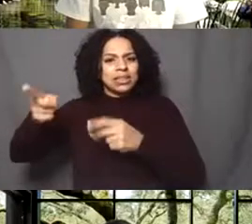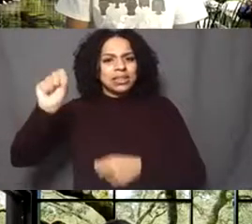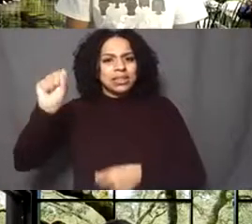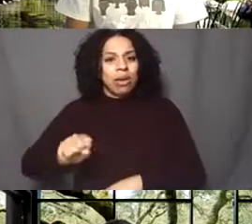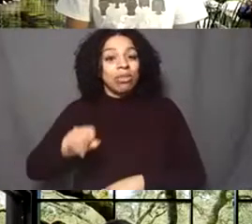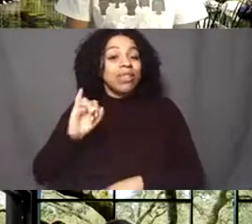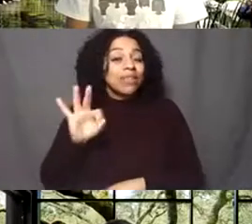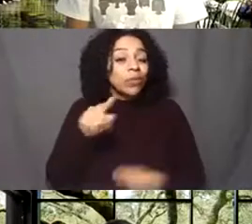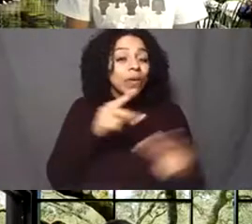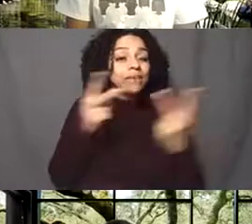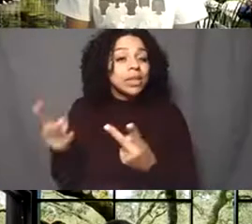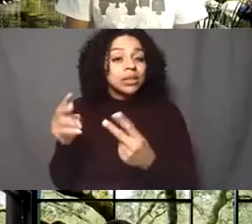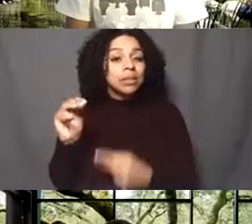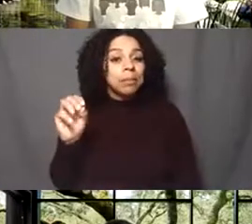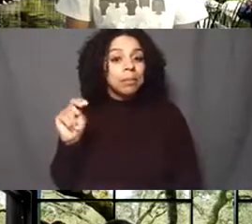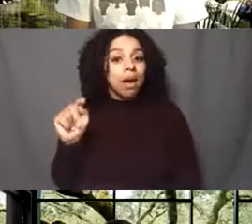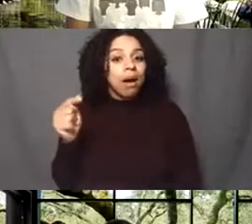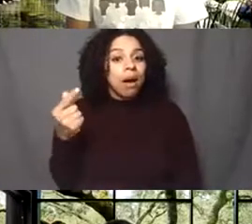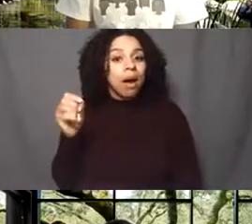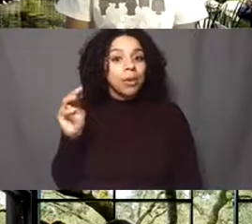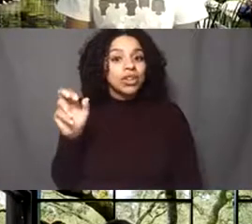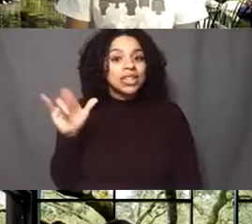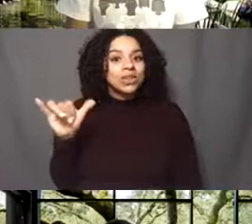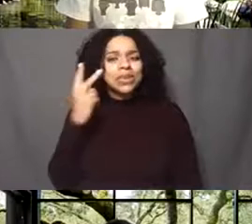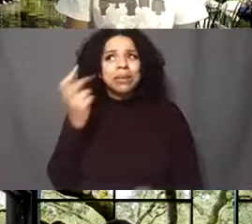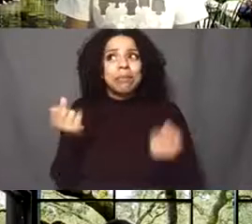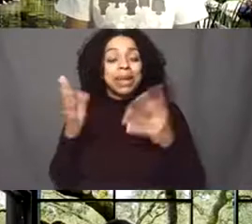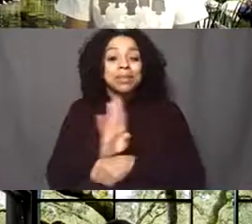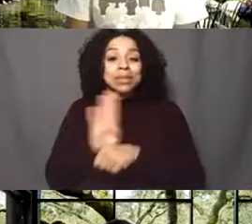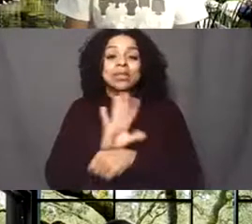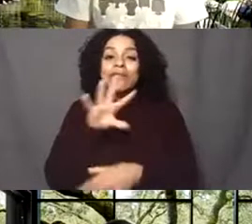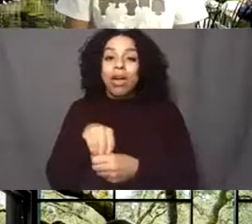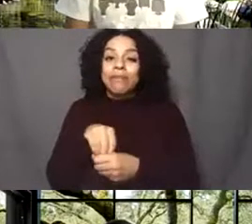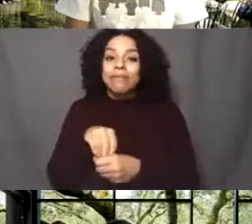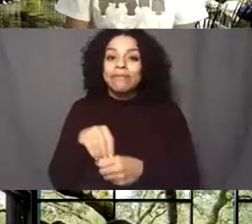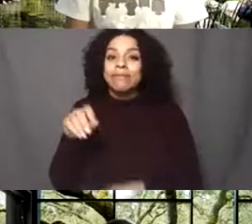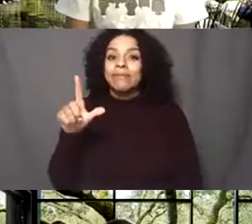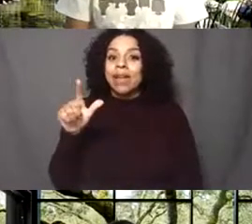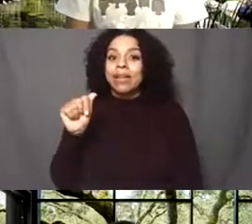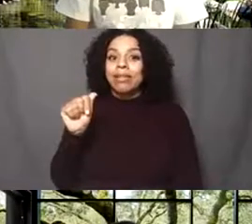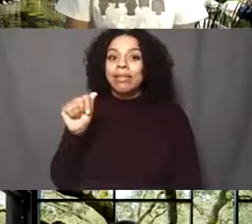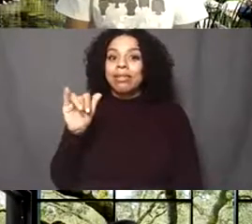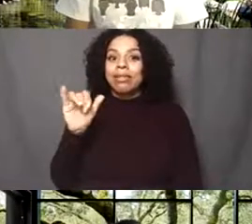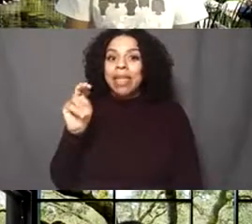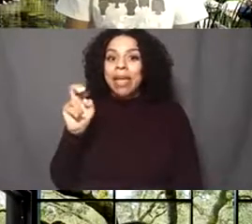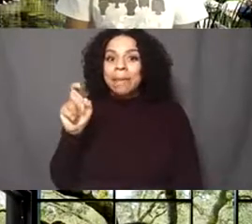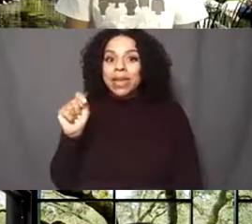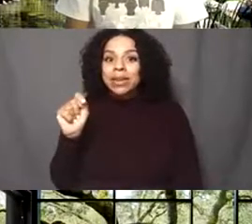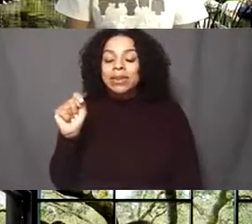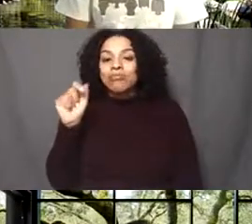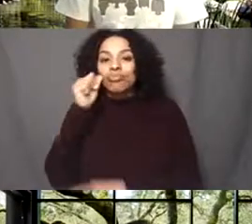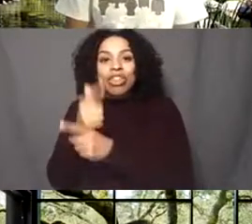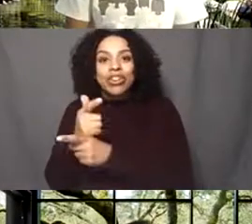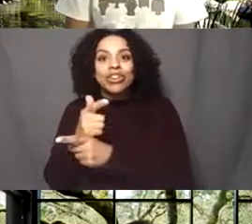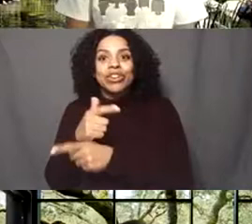see all of these businesses that were engaged from Lehman Brothers on up that were engaged in the buying and selling of human beings. It was one of